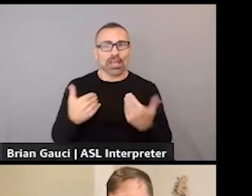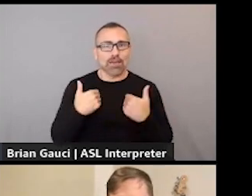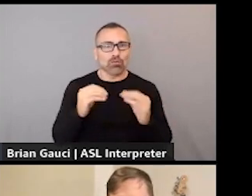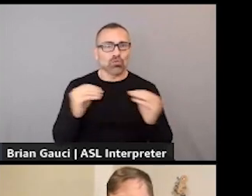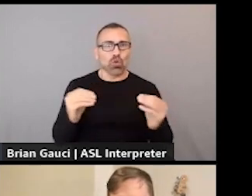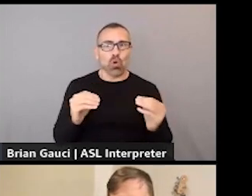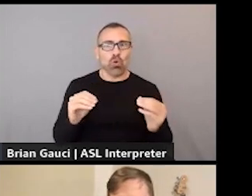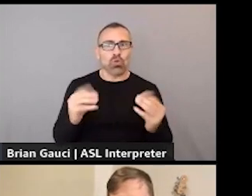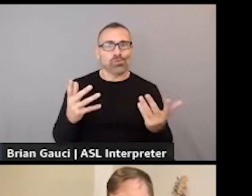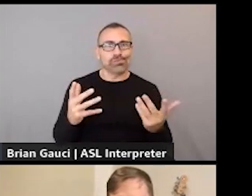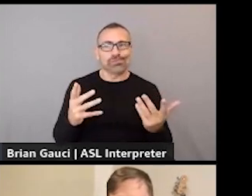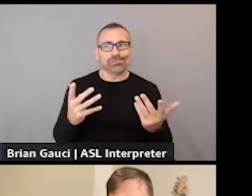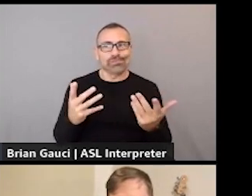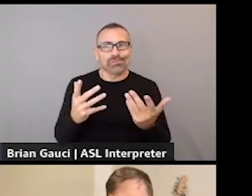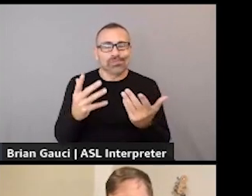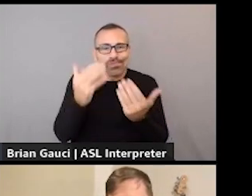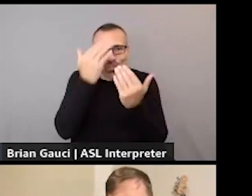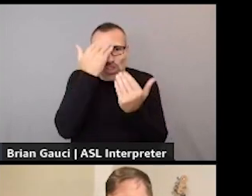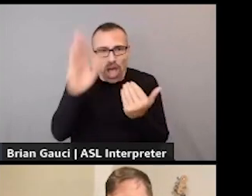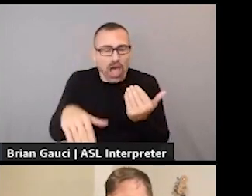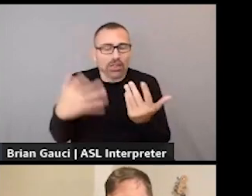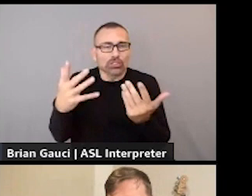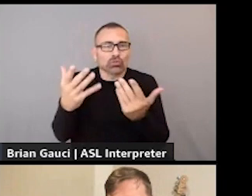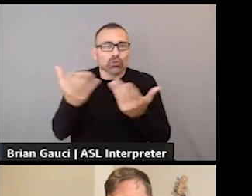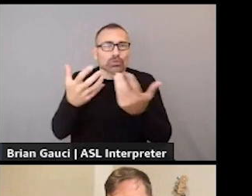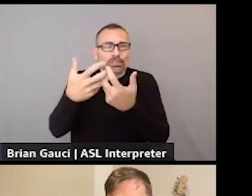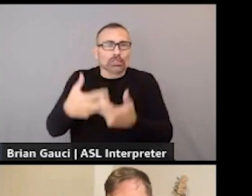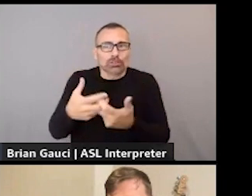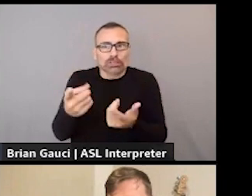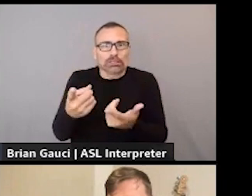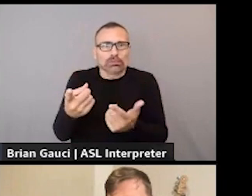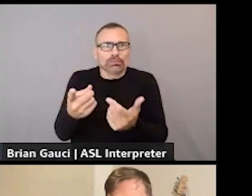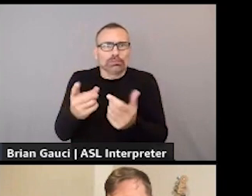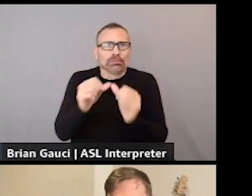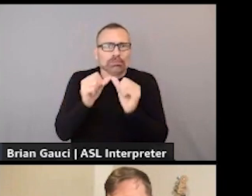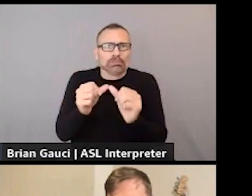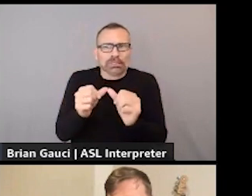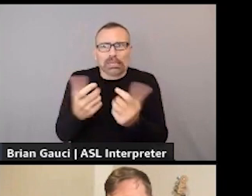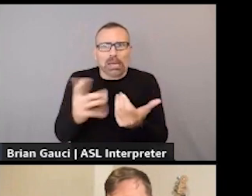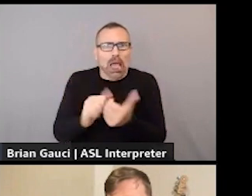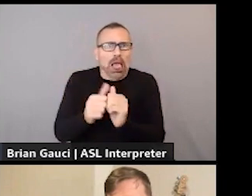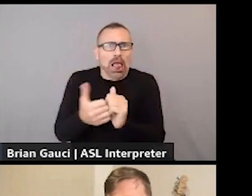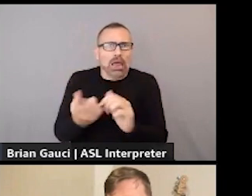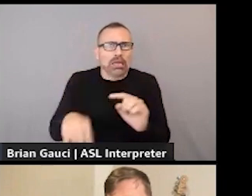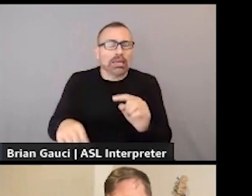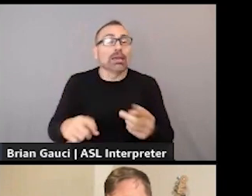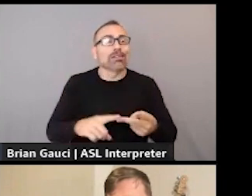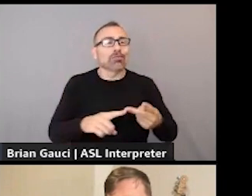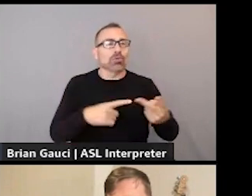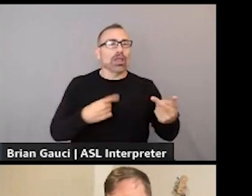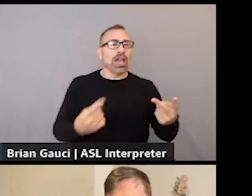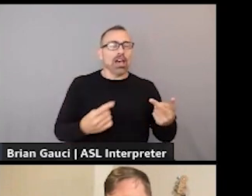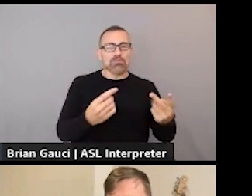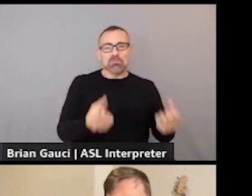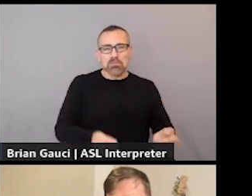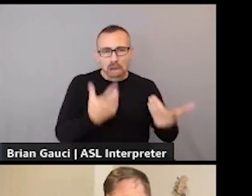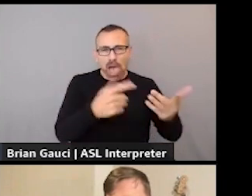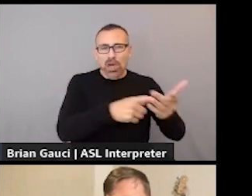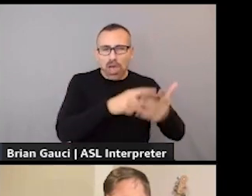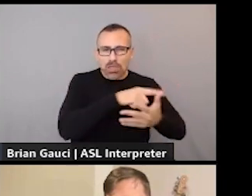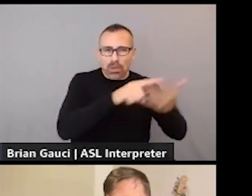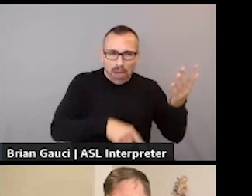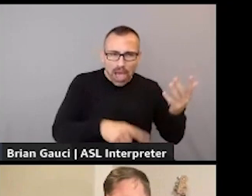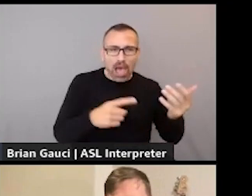it. We have growing demands, meaning we have growing data sets, and they're all consolidated in a fictional